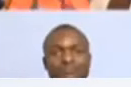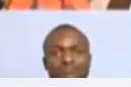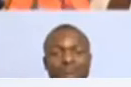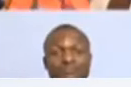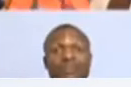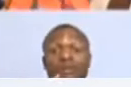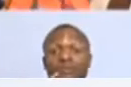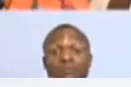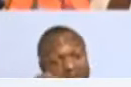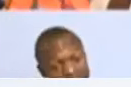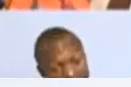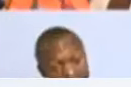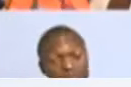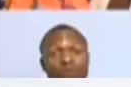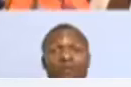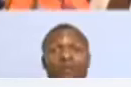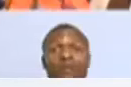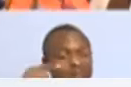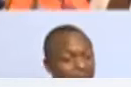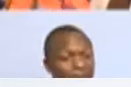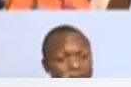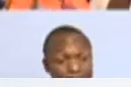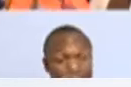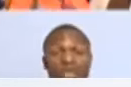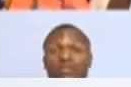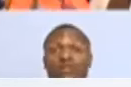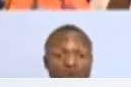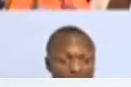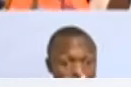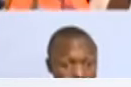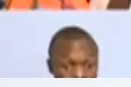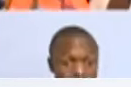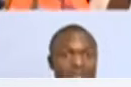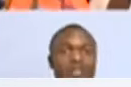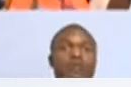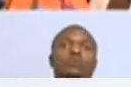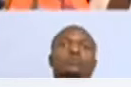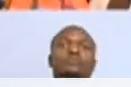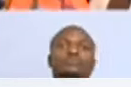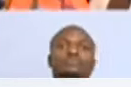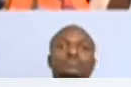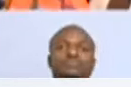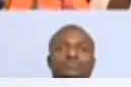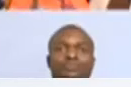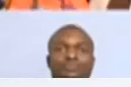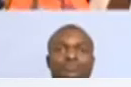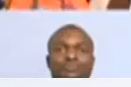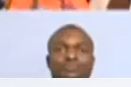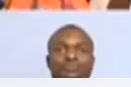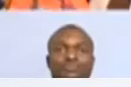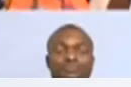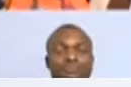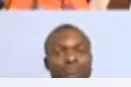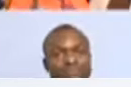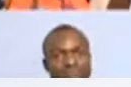must continue to be deepened, but within the rule of law. And